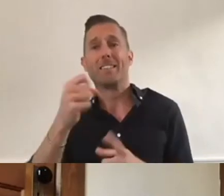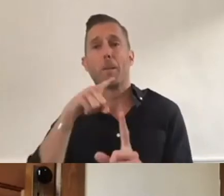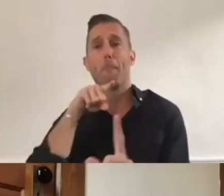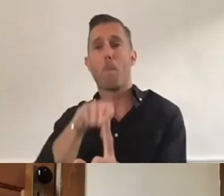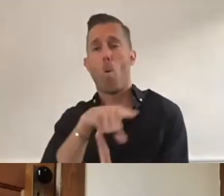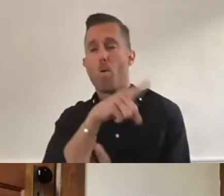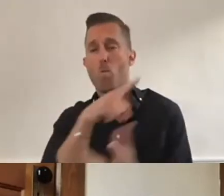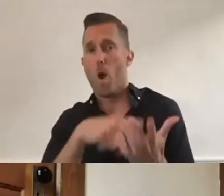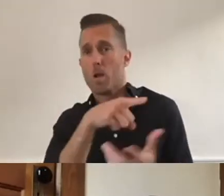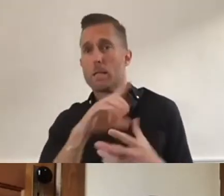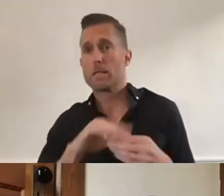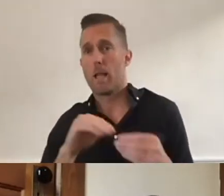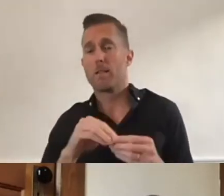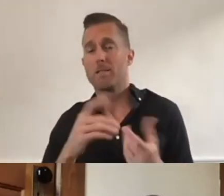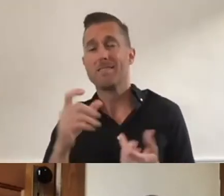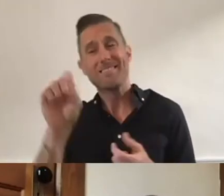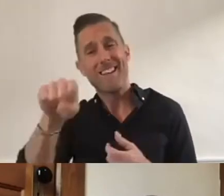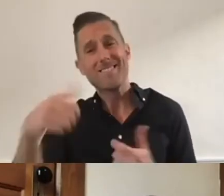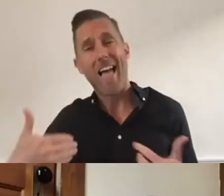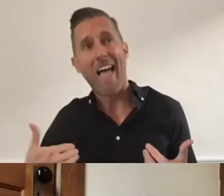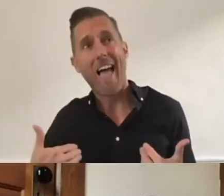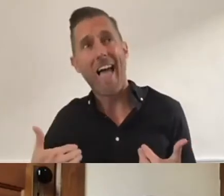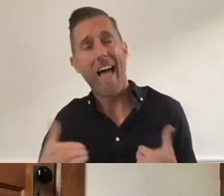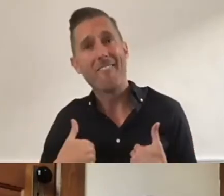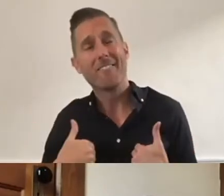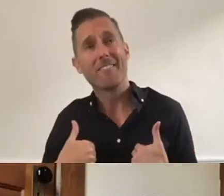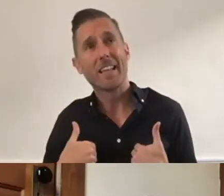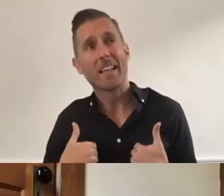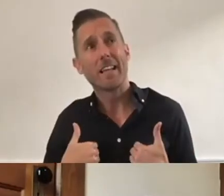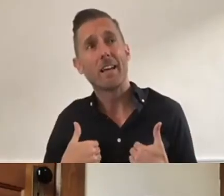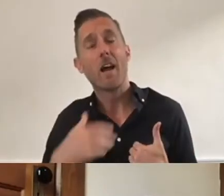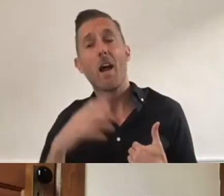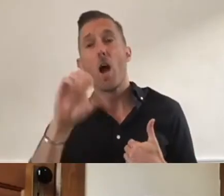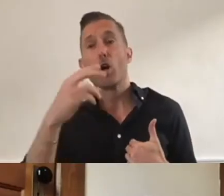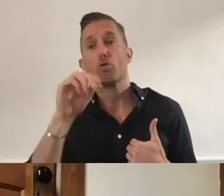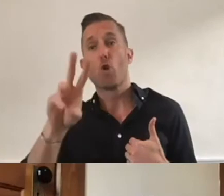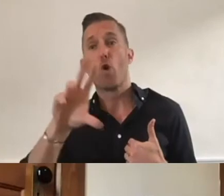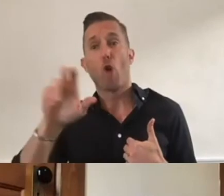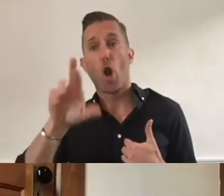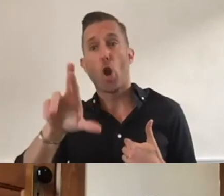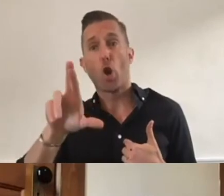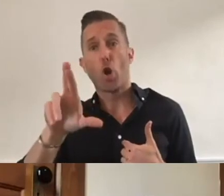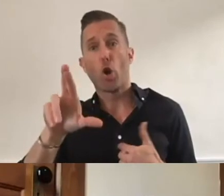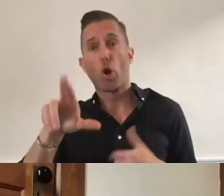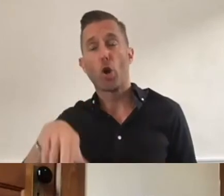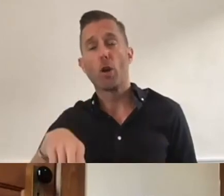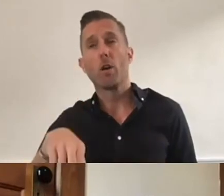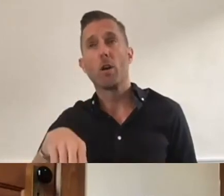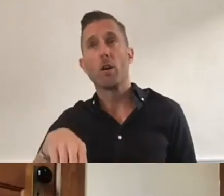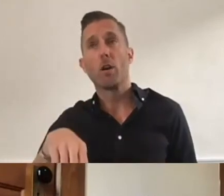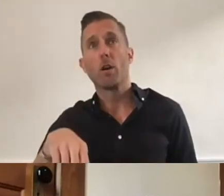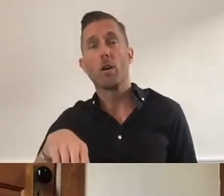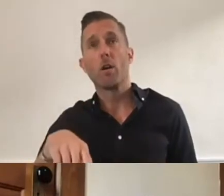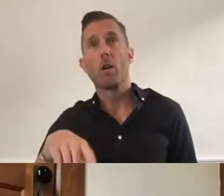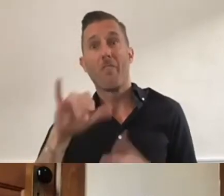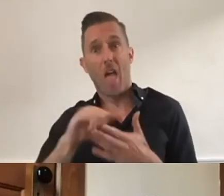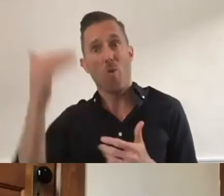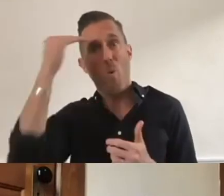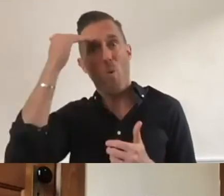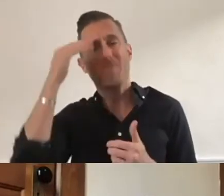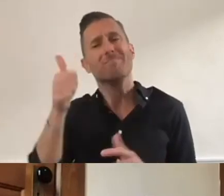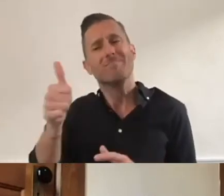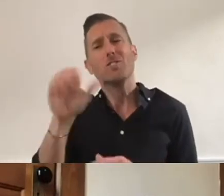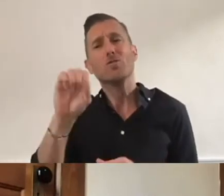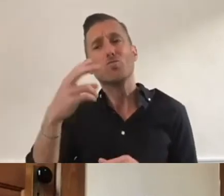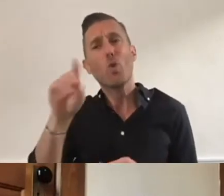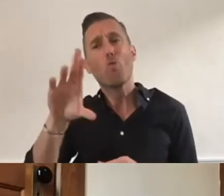know, yes, having your showrunner is effectively the CEO of your show and of your company, which